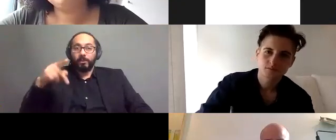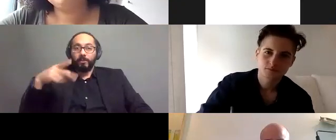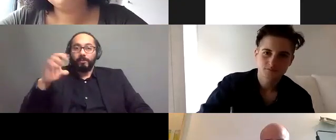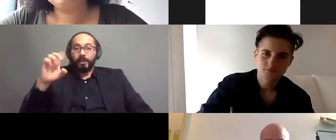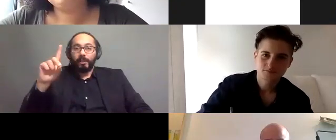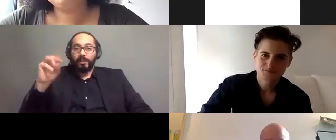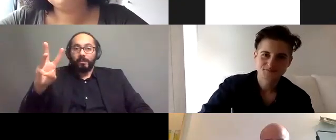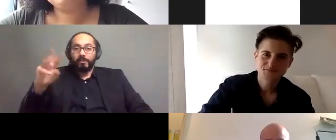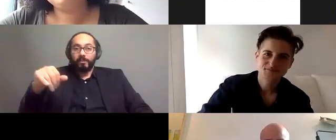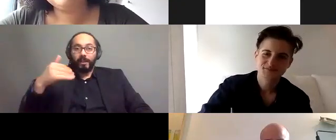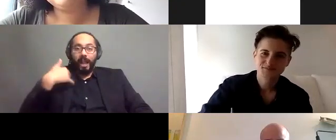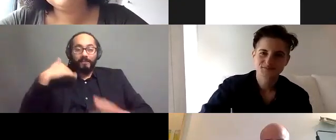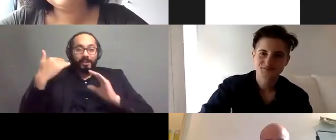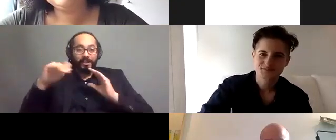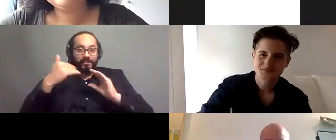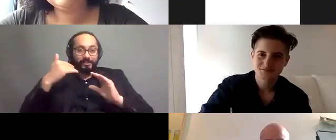email address,